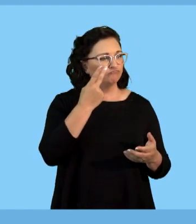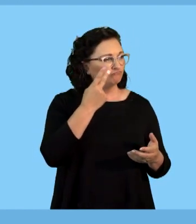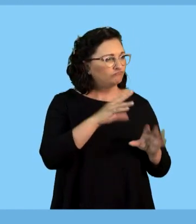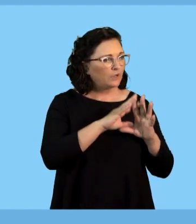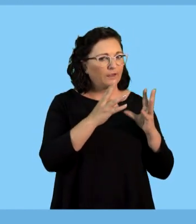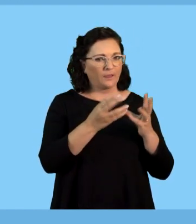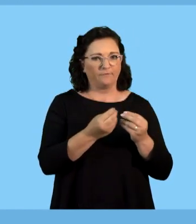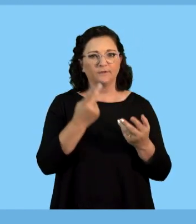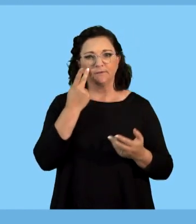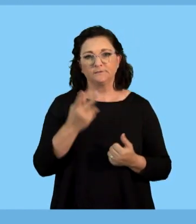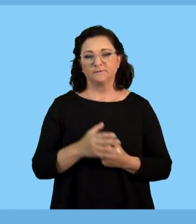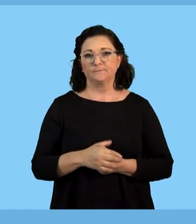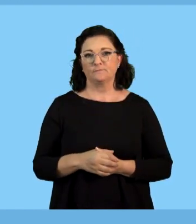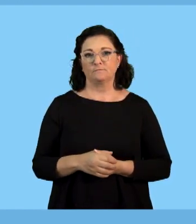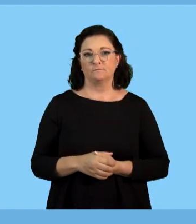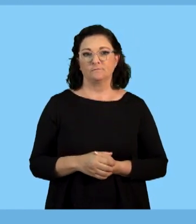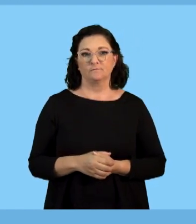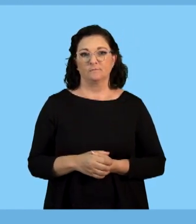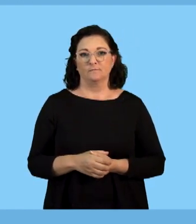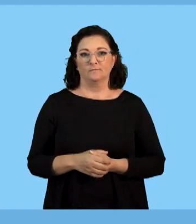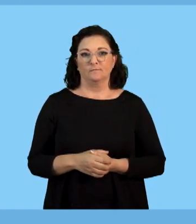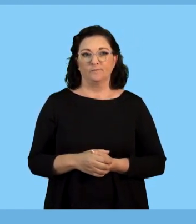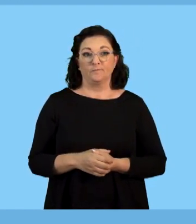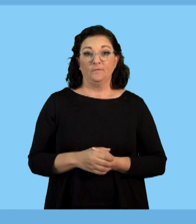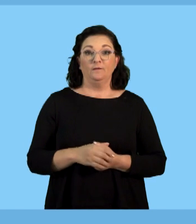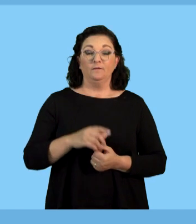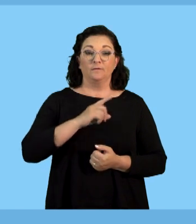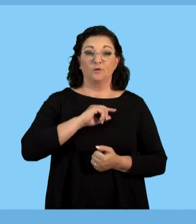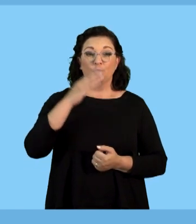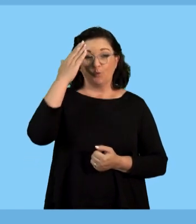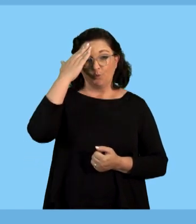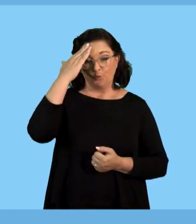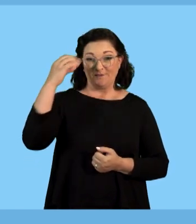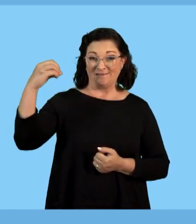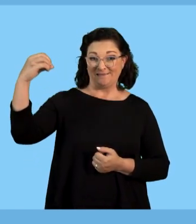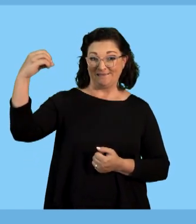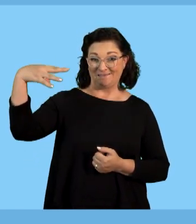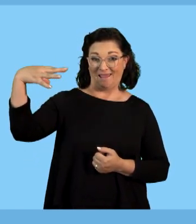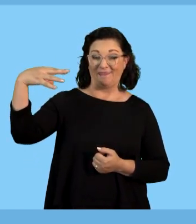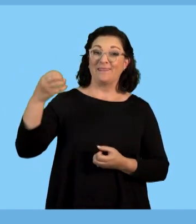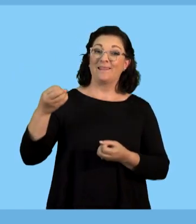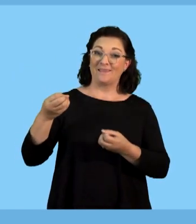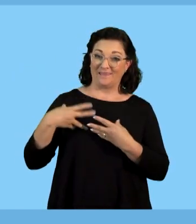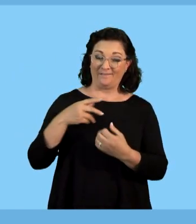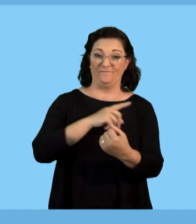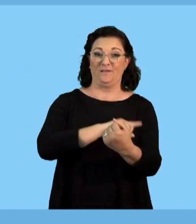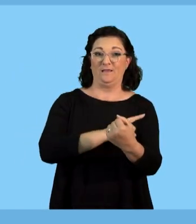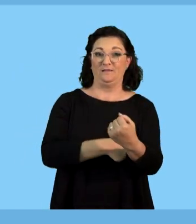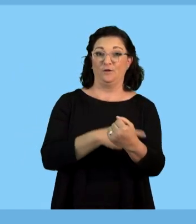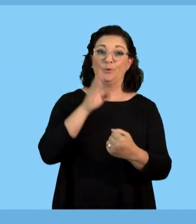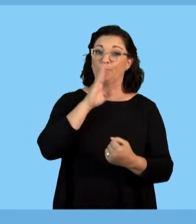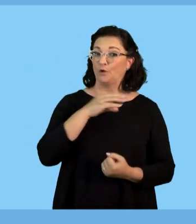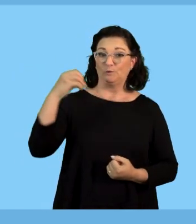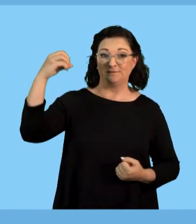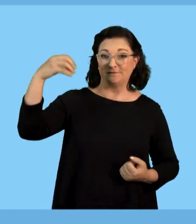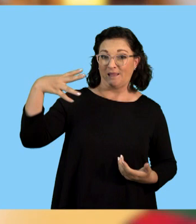see everything that is around us. So we do know that the sun is our main source of light on earth. We know that without